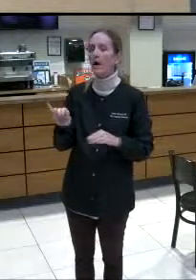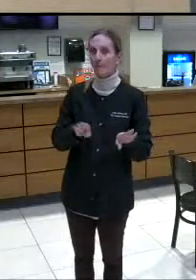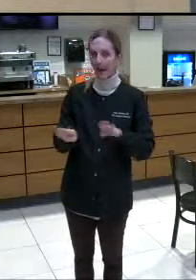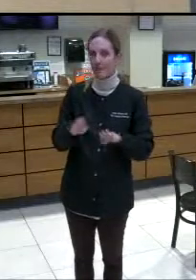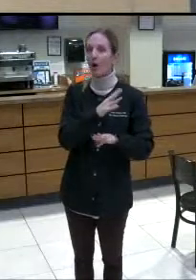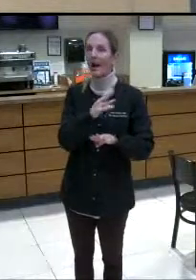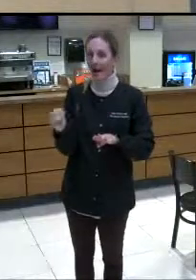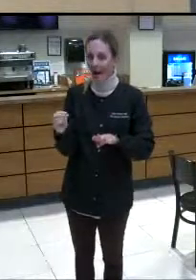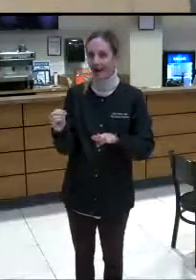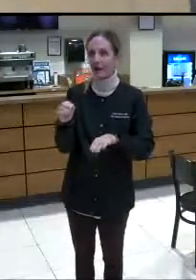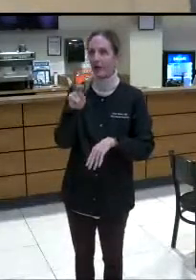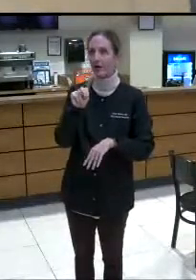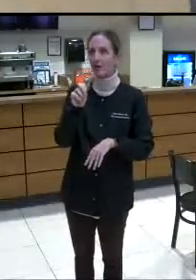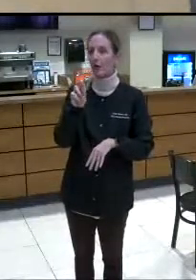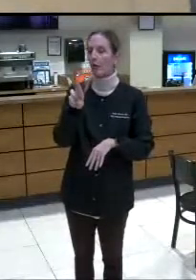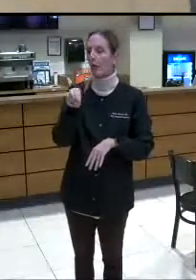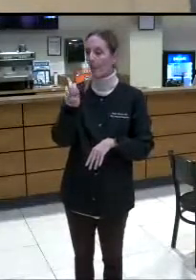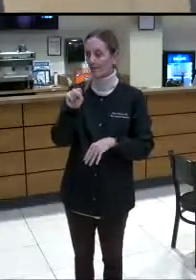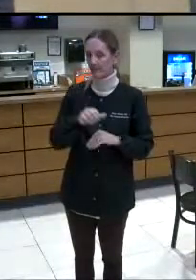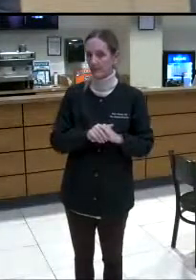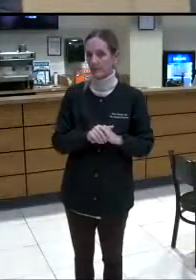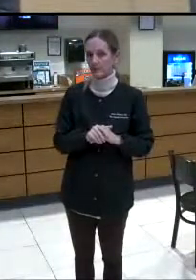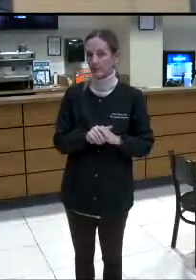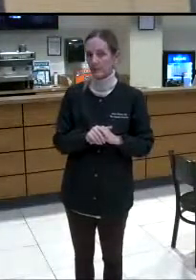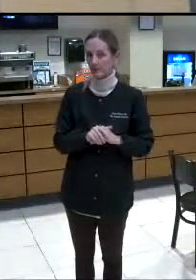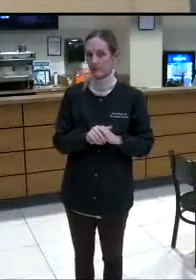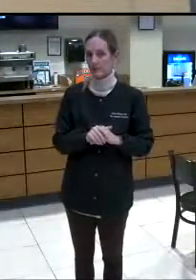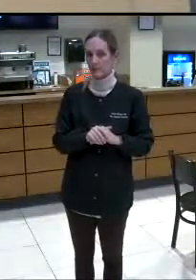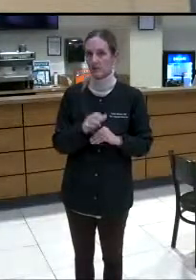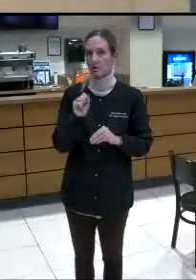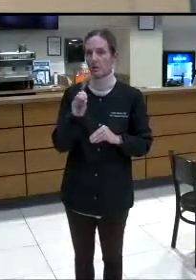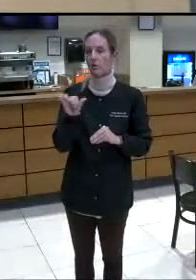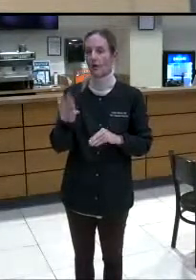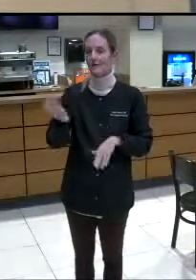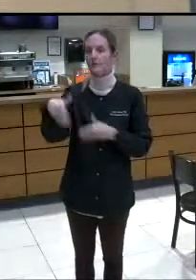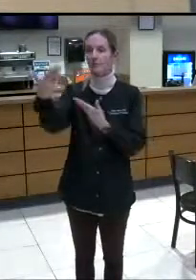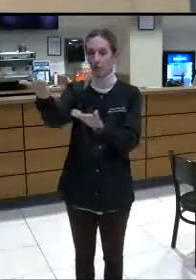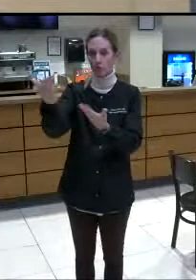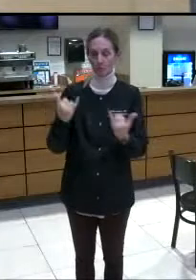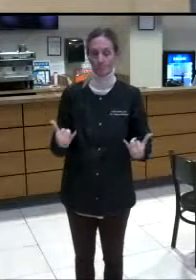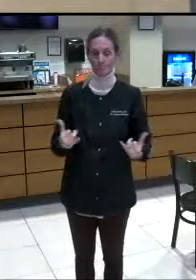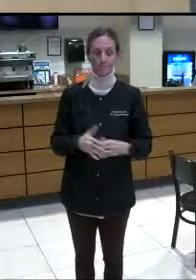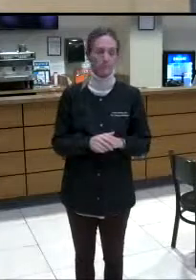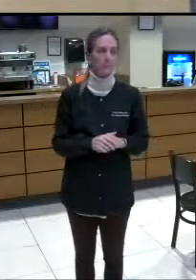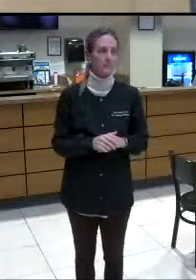behavior and our norms. So there's a motion on the floor.